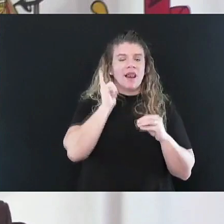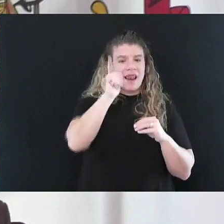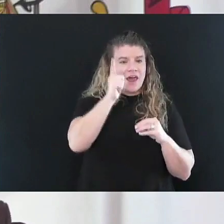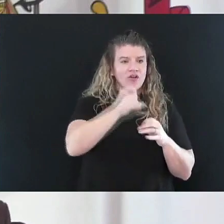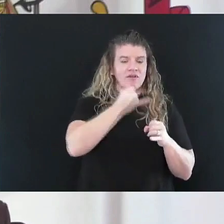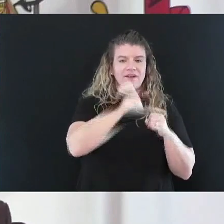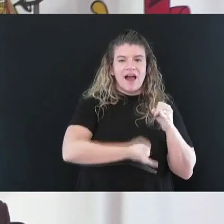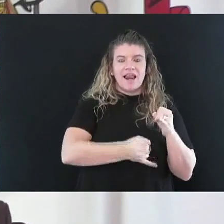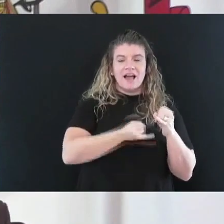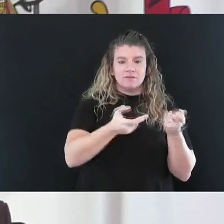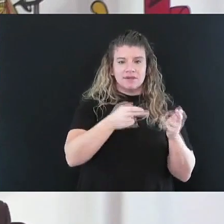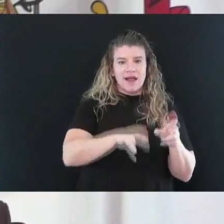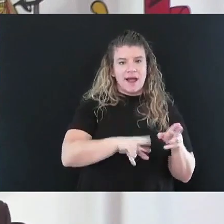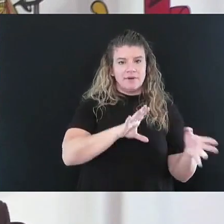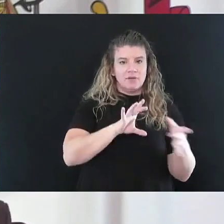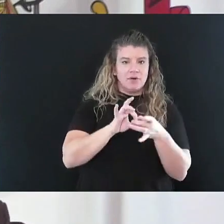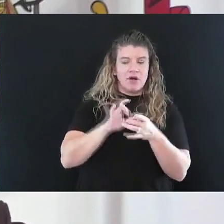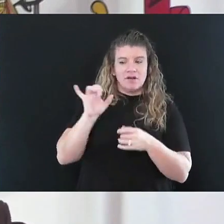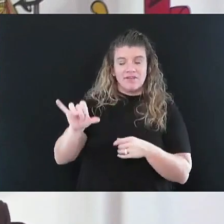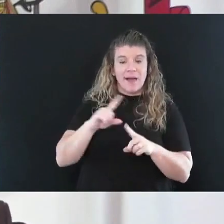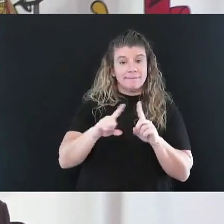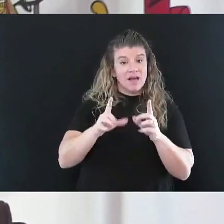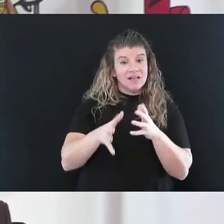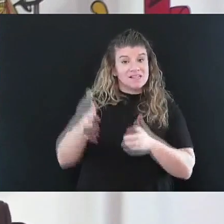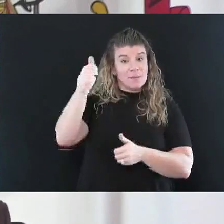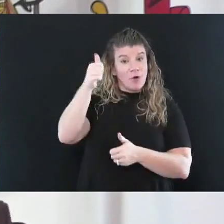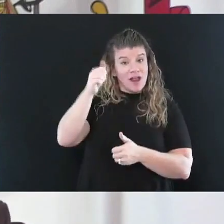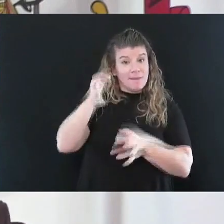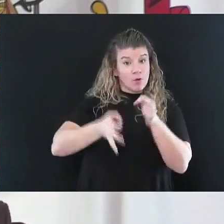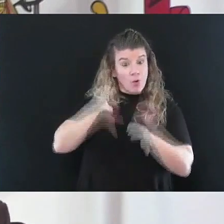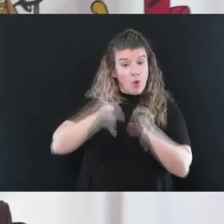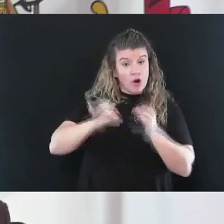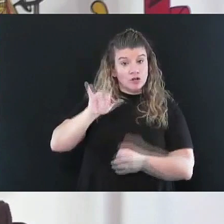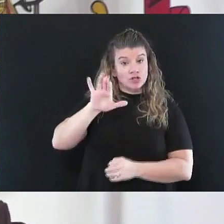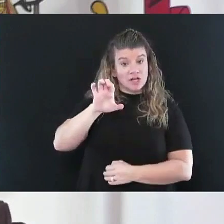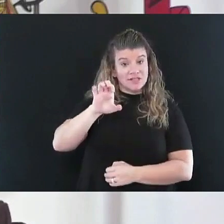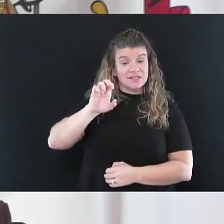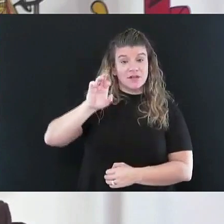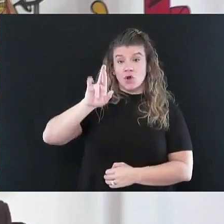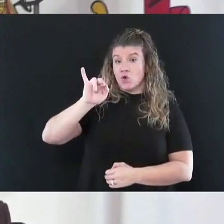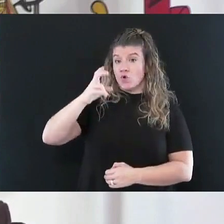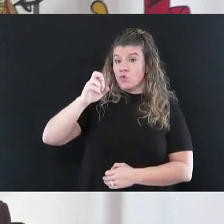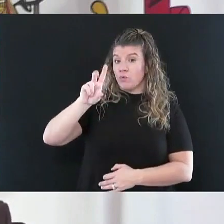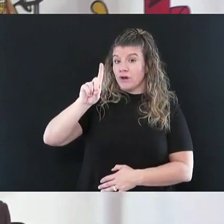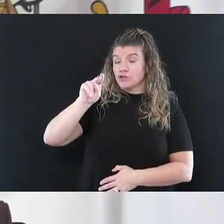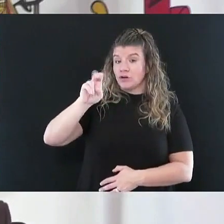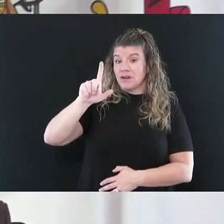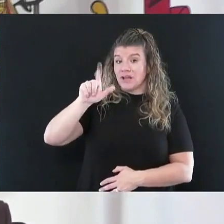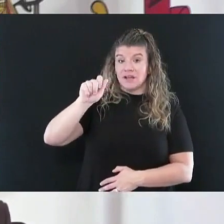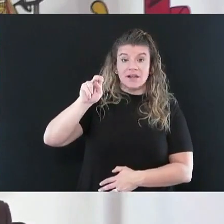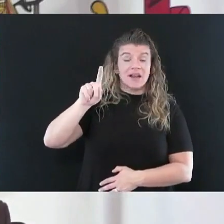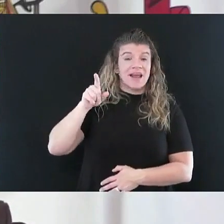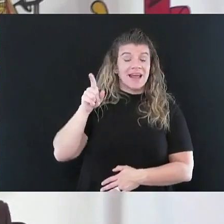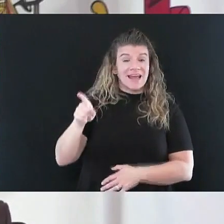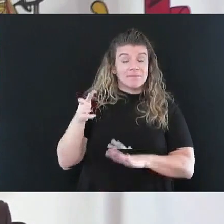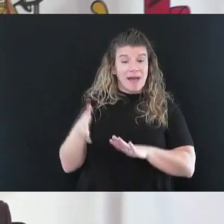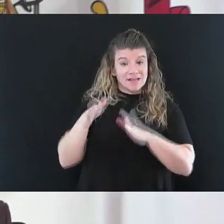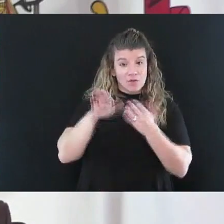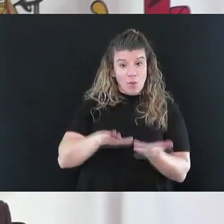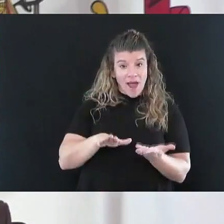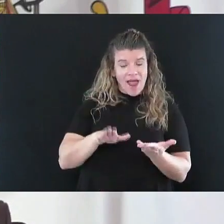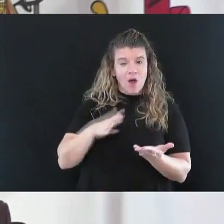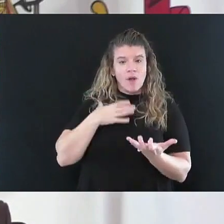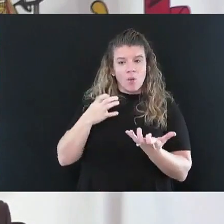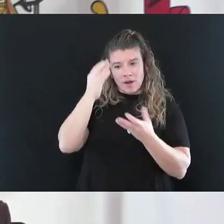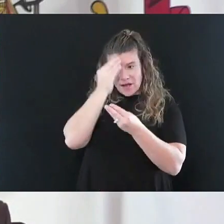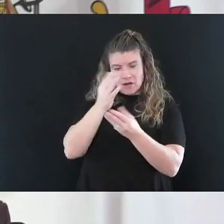and everything. But Supreme Court Justice Richard Neely, has passed away, and we acknowledge